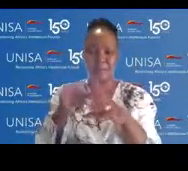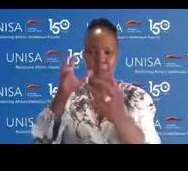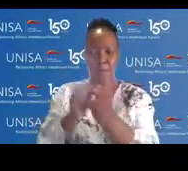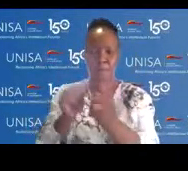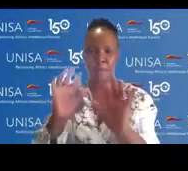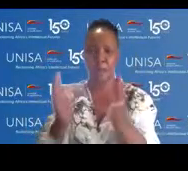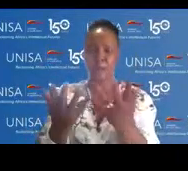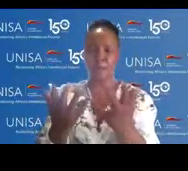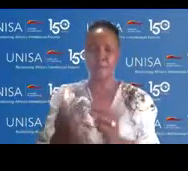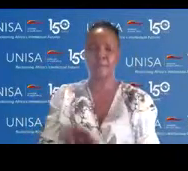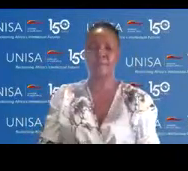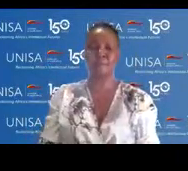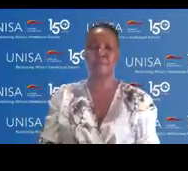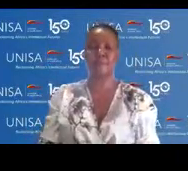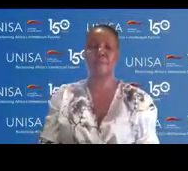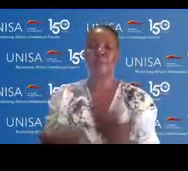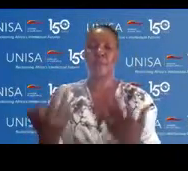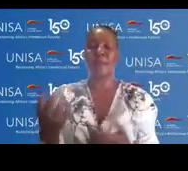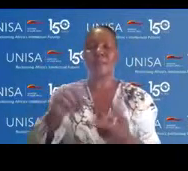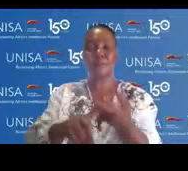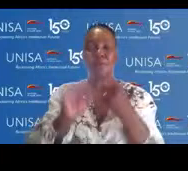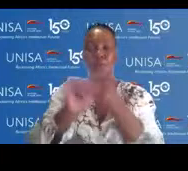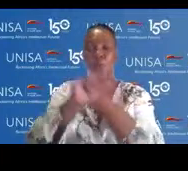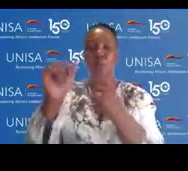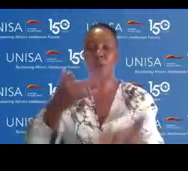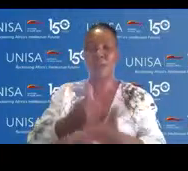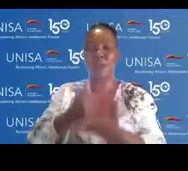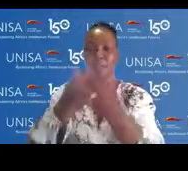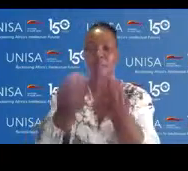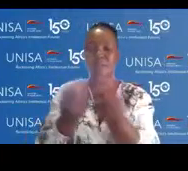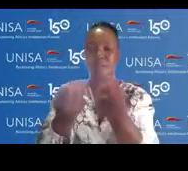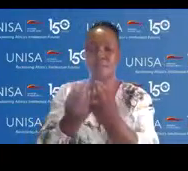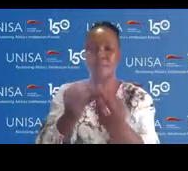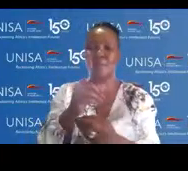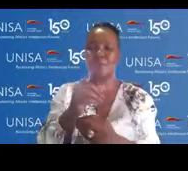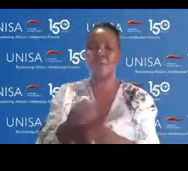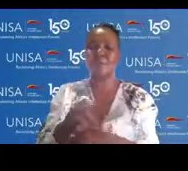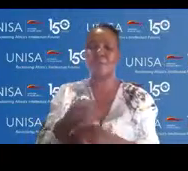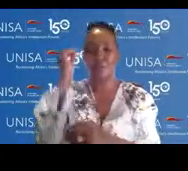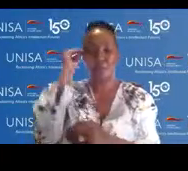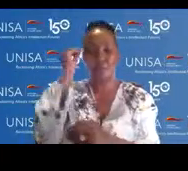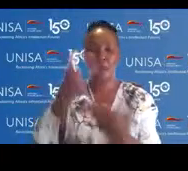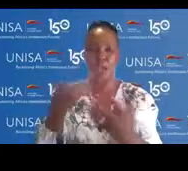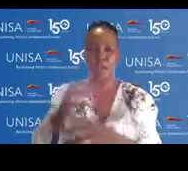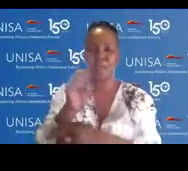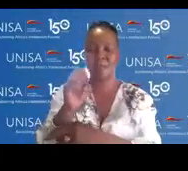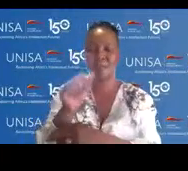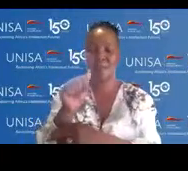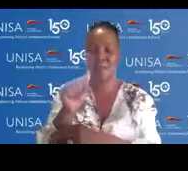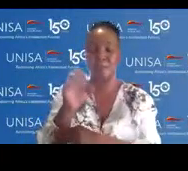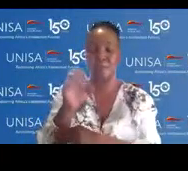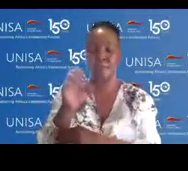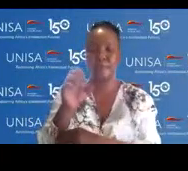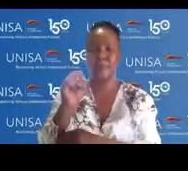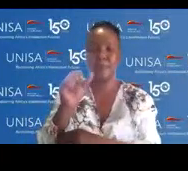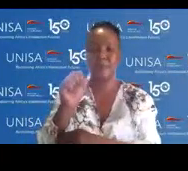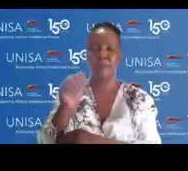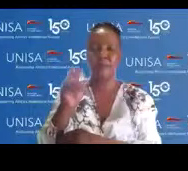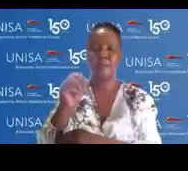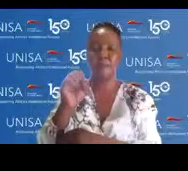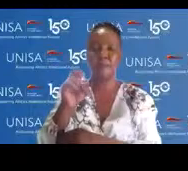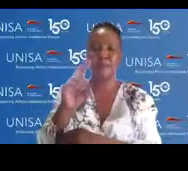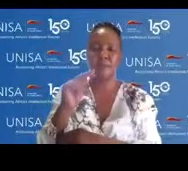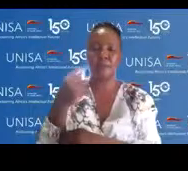Okay, now, depending on your device, guys, this is quite an interesting one. With the Samsung, you use the power button and volume down